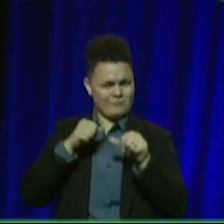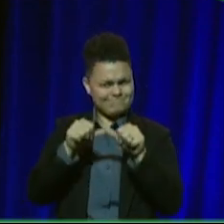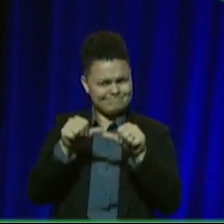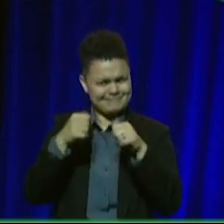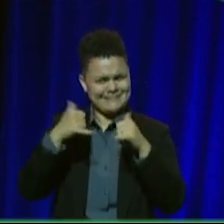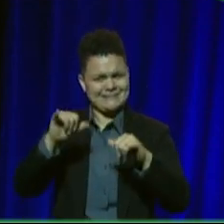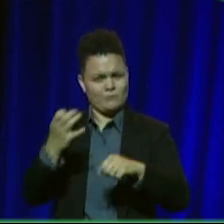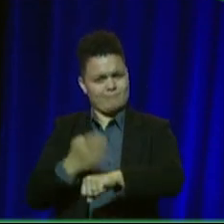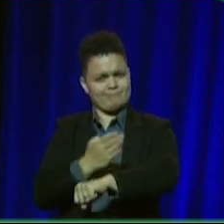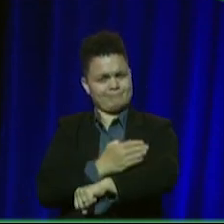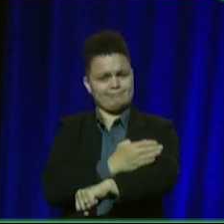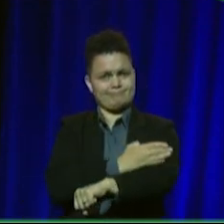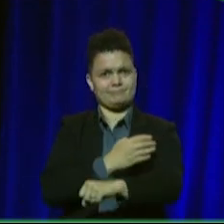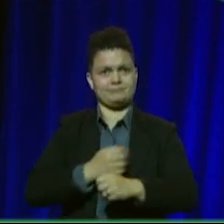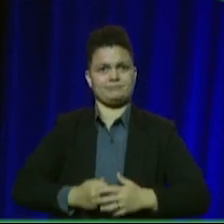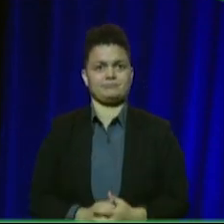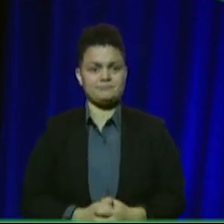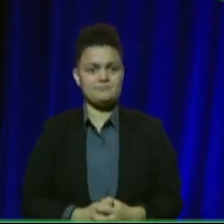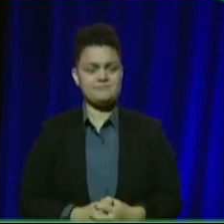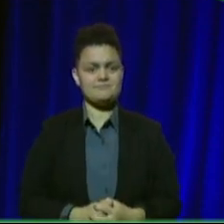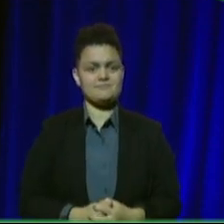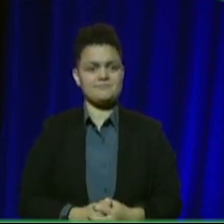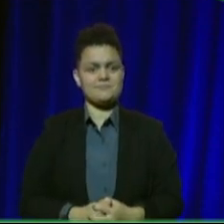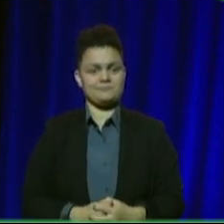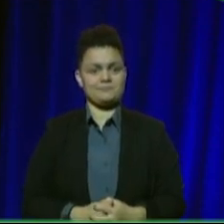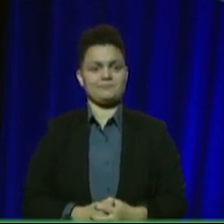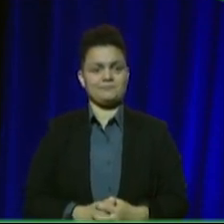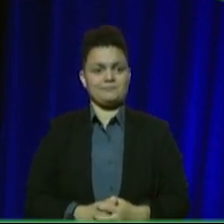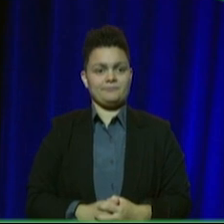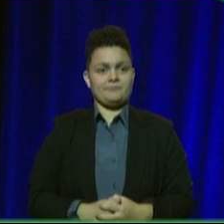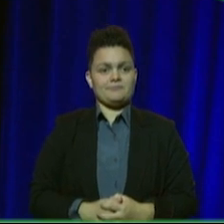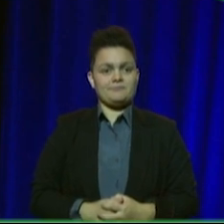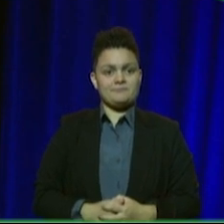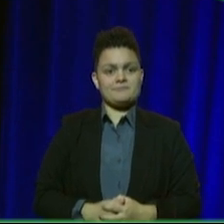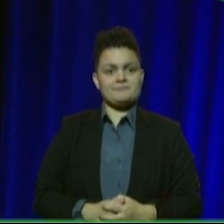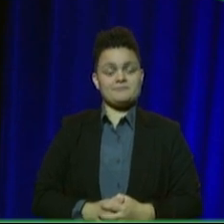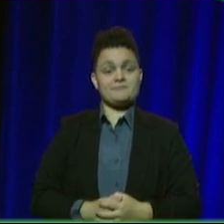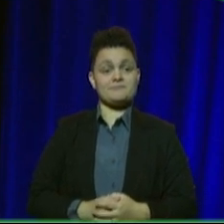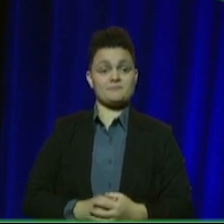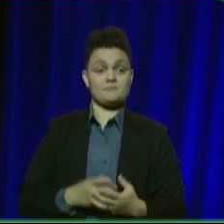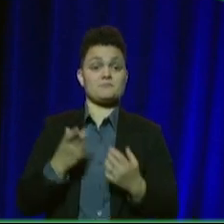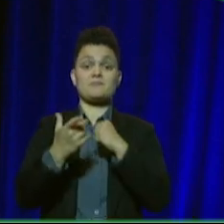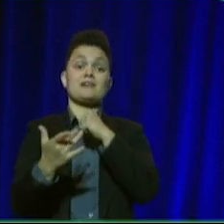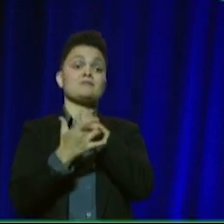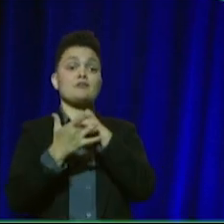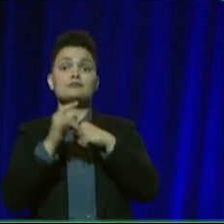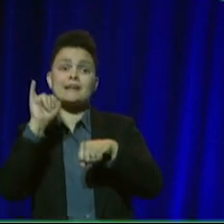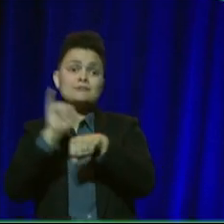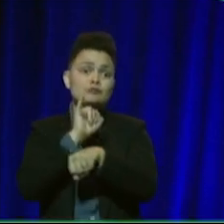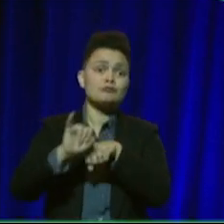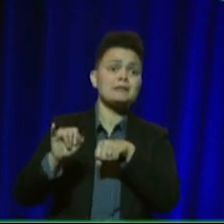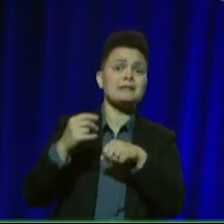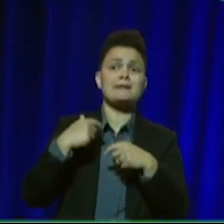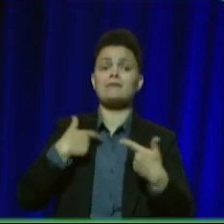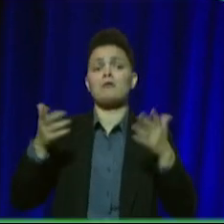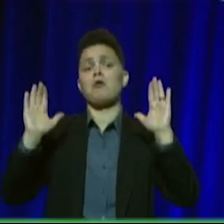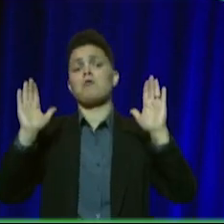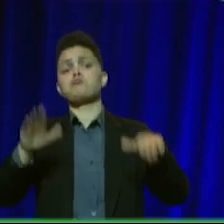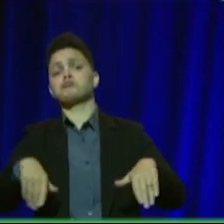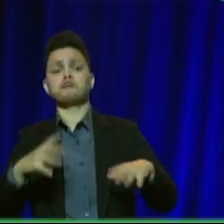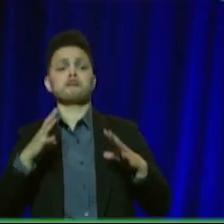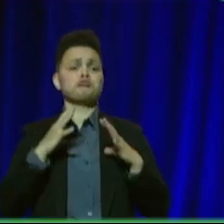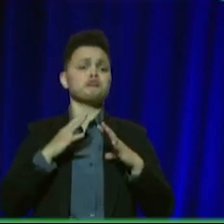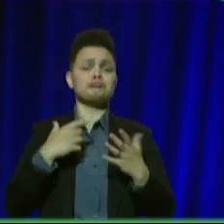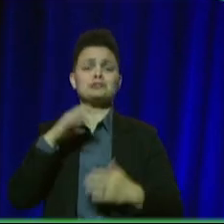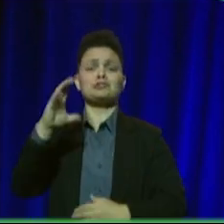And I don't think we all need to, as an industry, just stop at the chatbot thing when it comes to